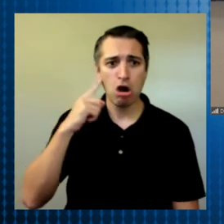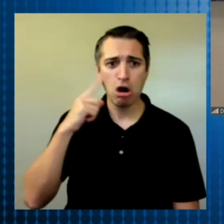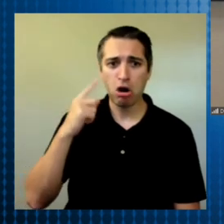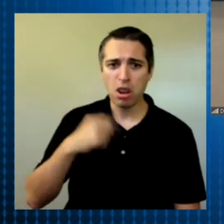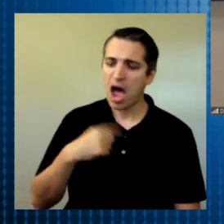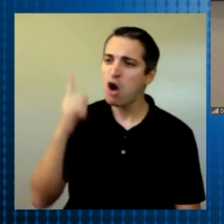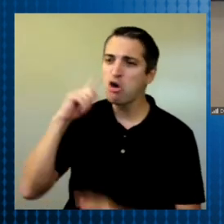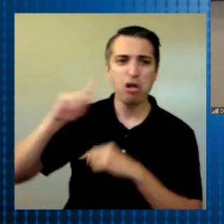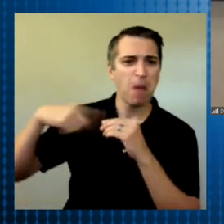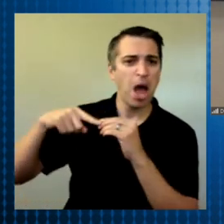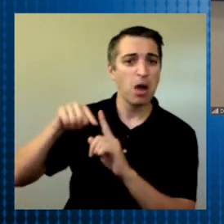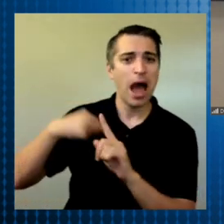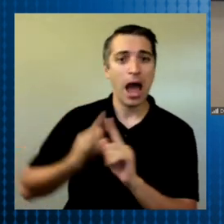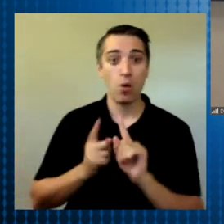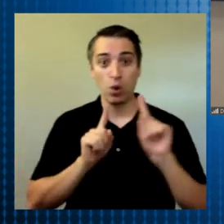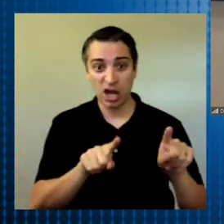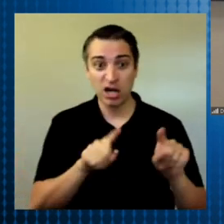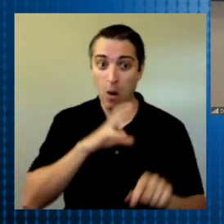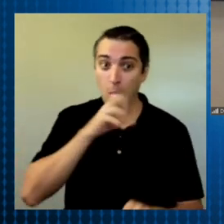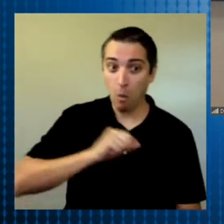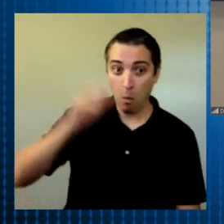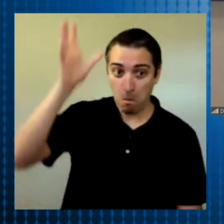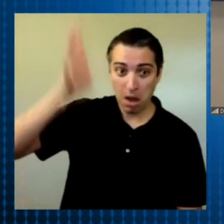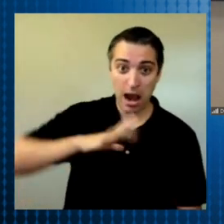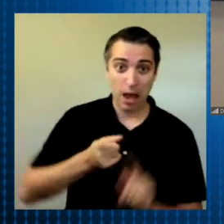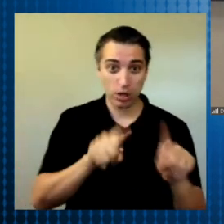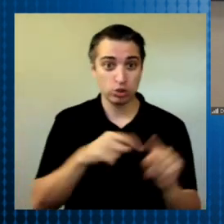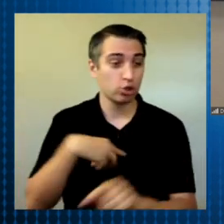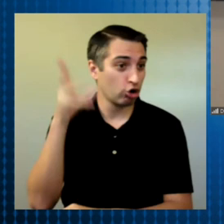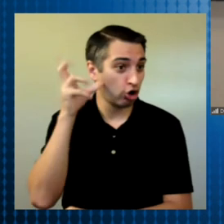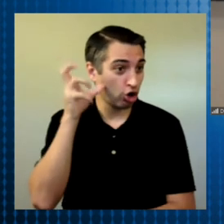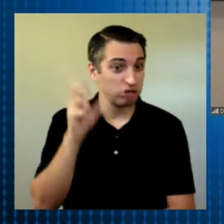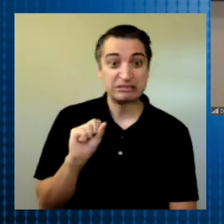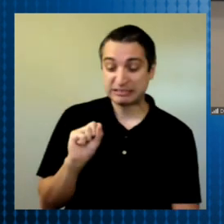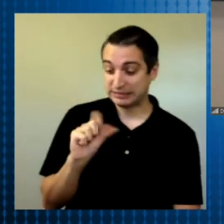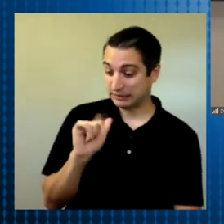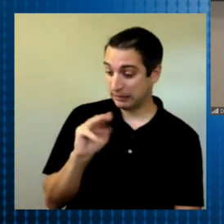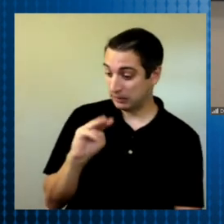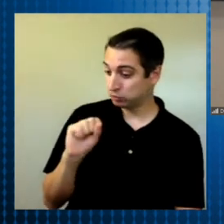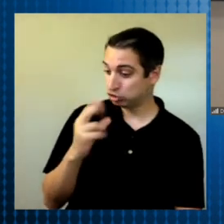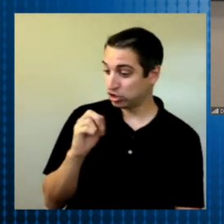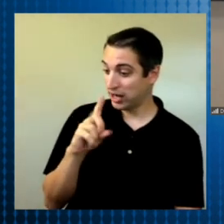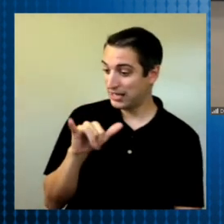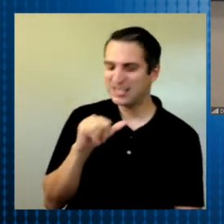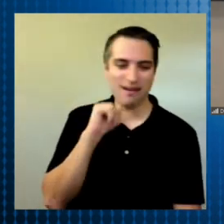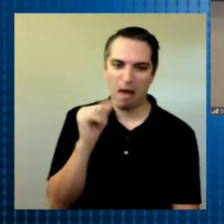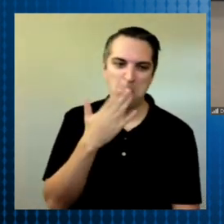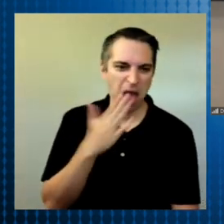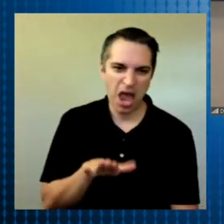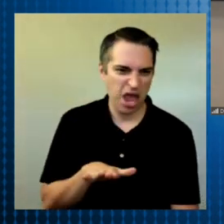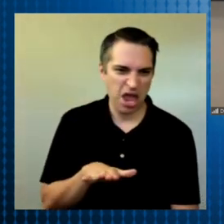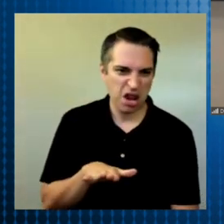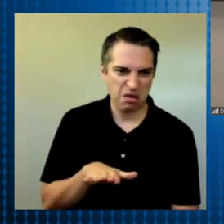know, kind of nervous being an old man in there, but I went to hear him. Slim Shady wasn't bad, but he didn't have that X